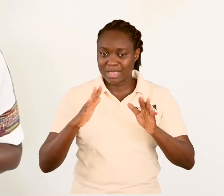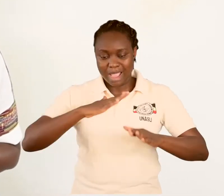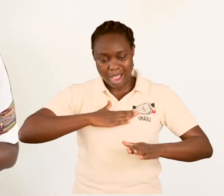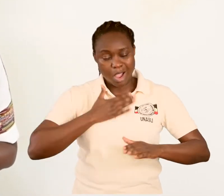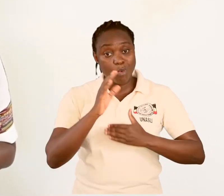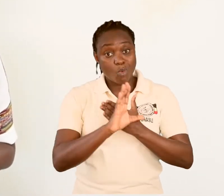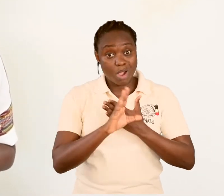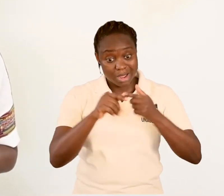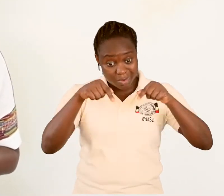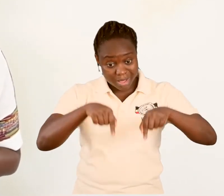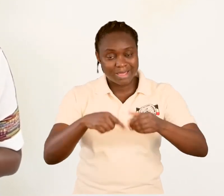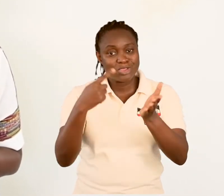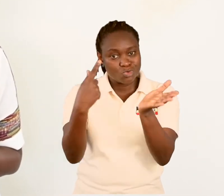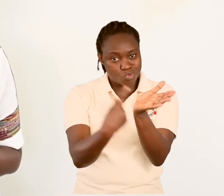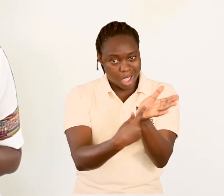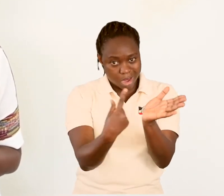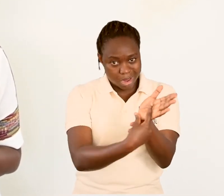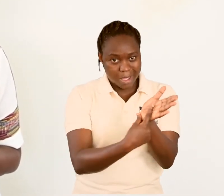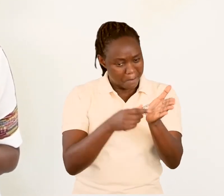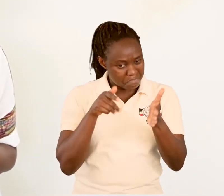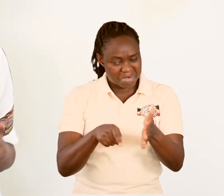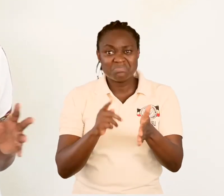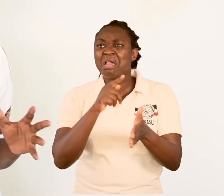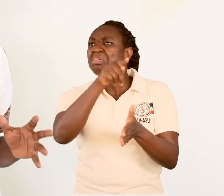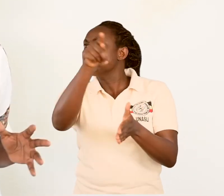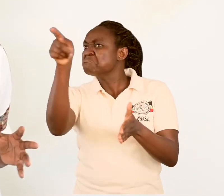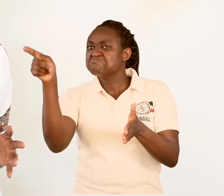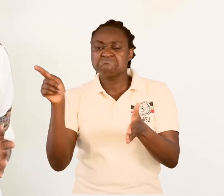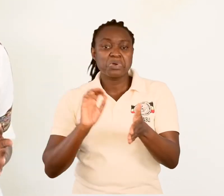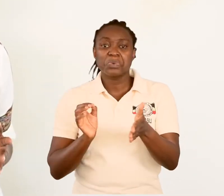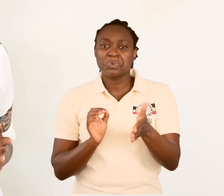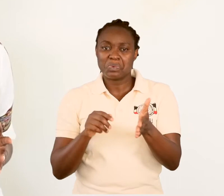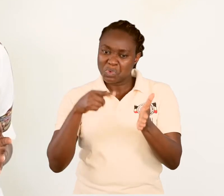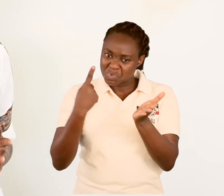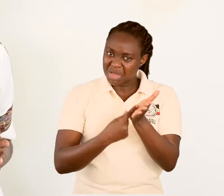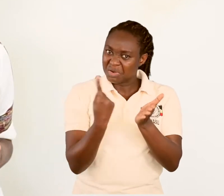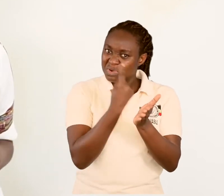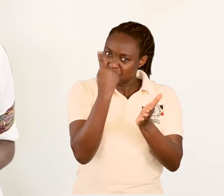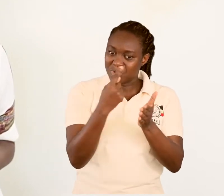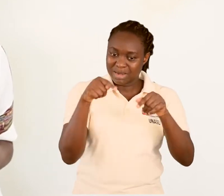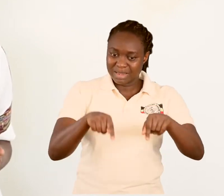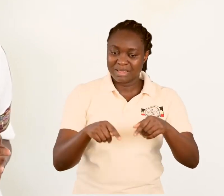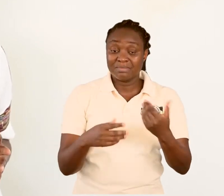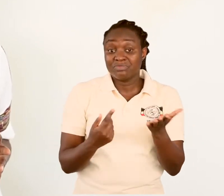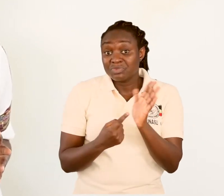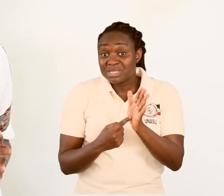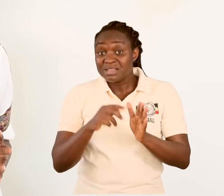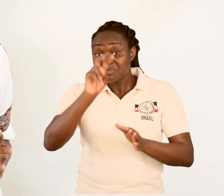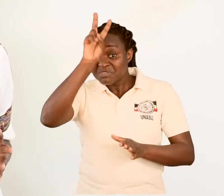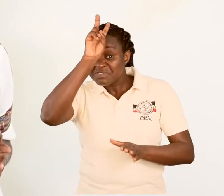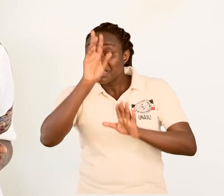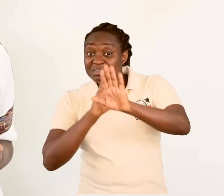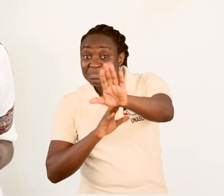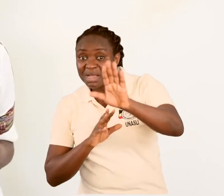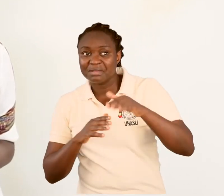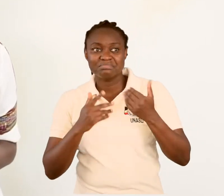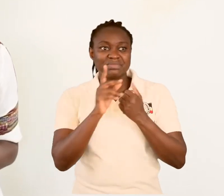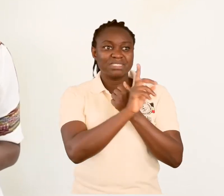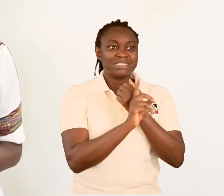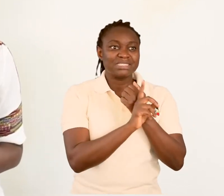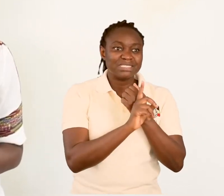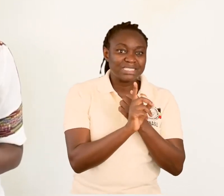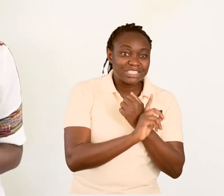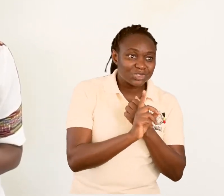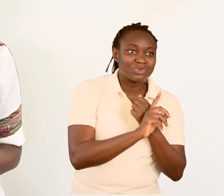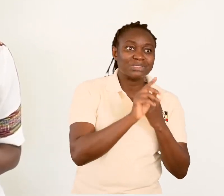country, Uganda. You can take a name of your village, the name of your district, and you will see what